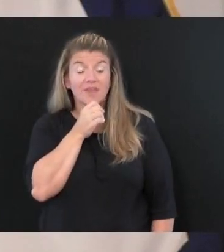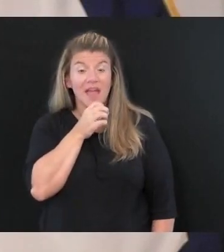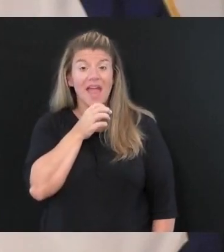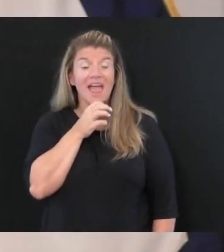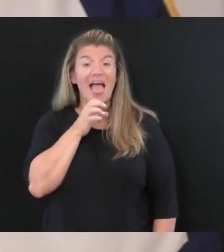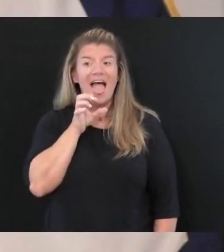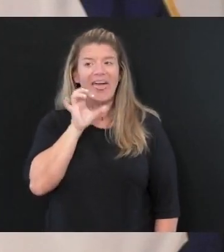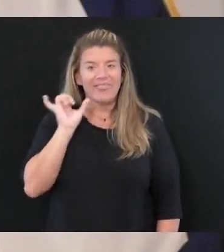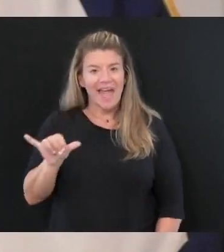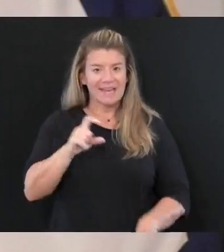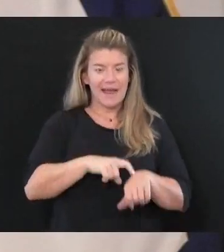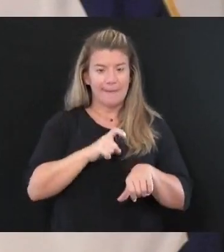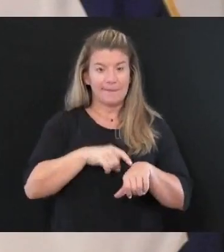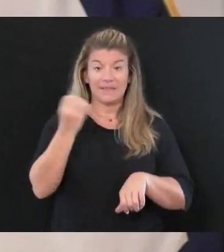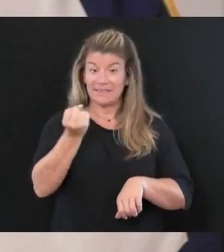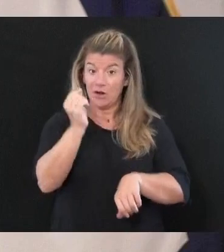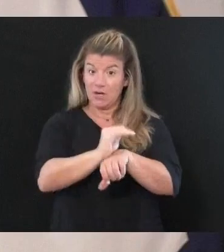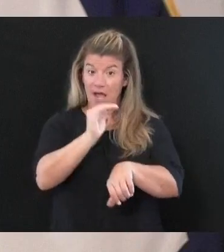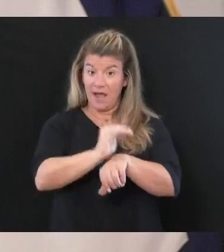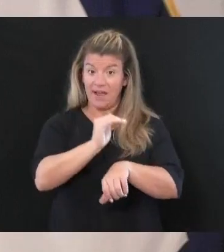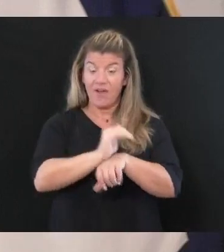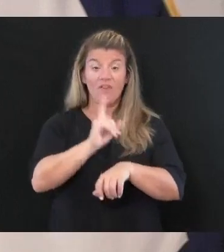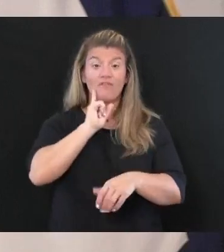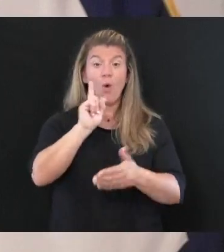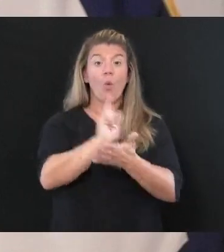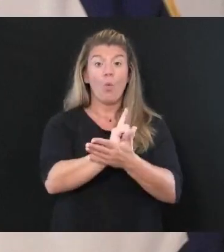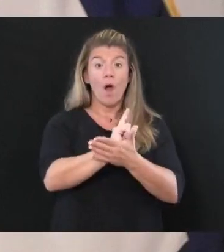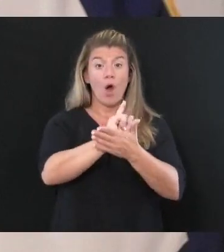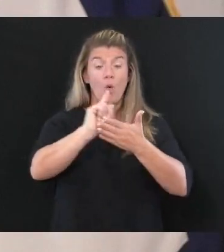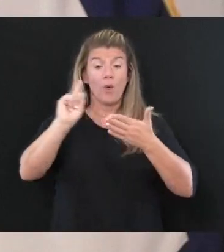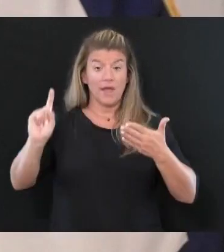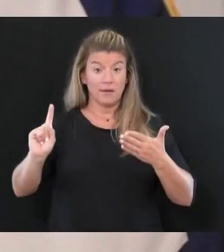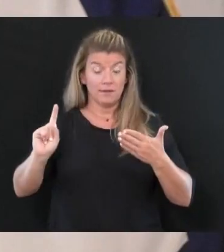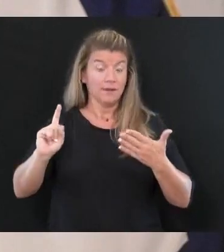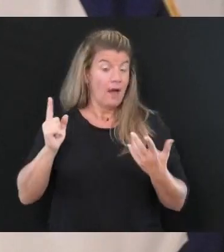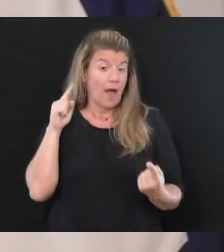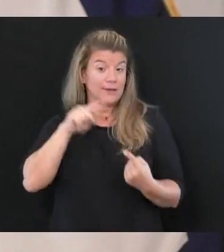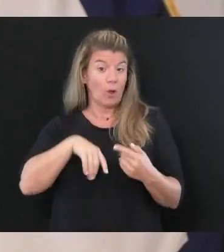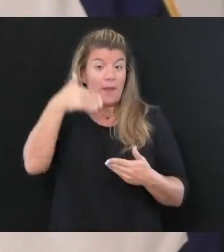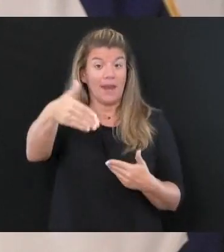in time, until the next Saturday,